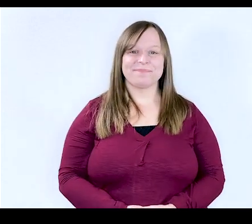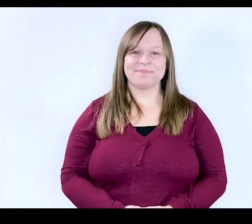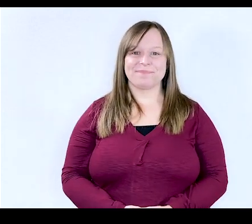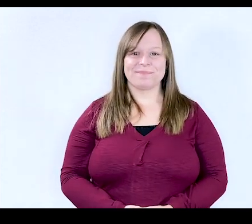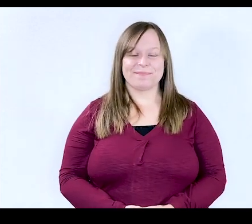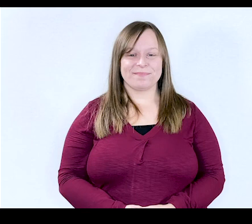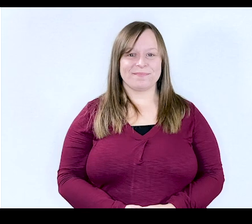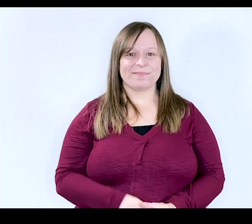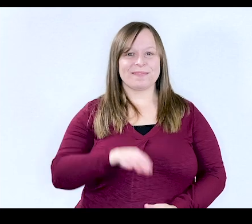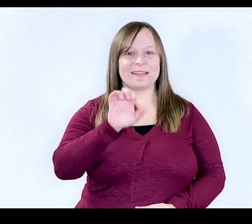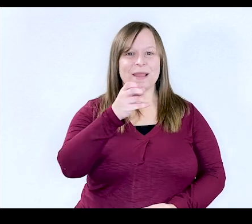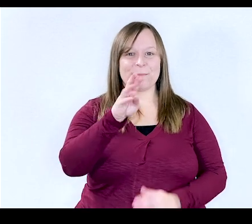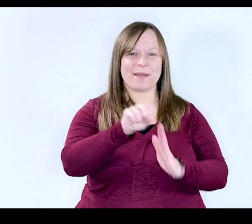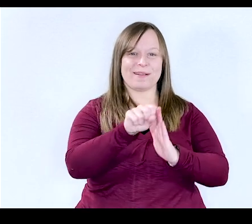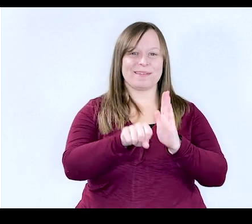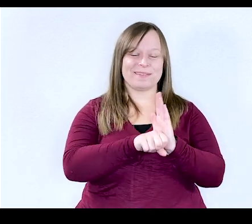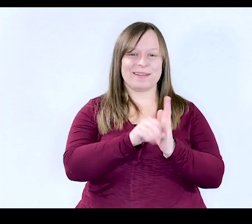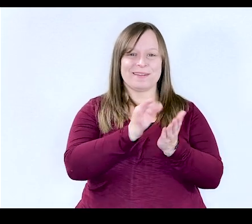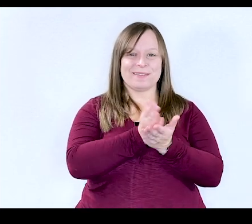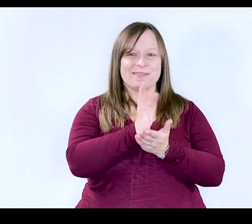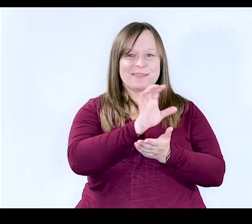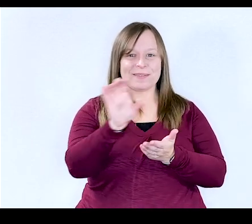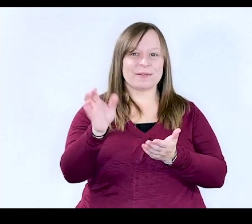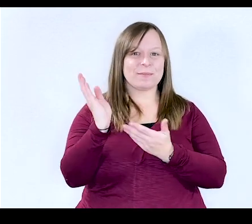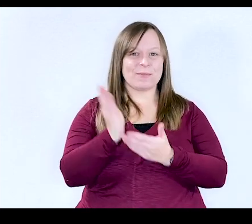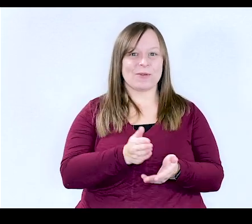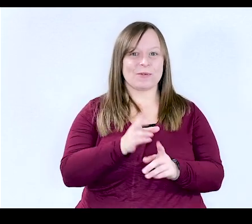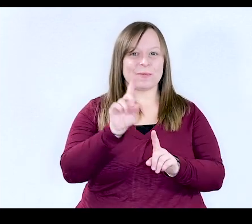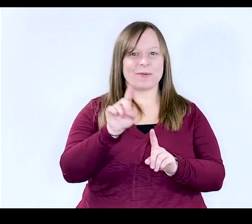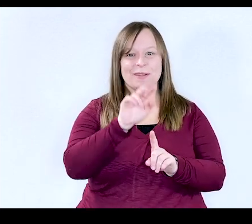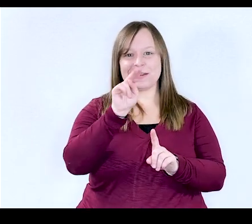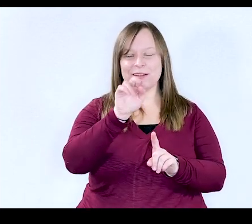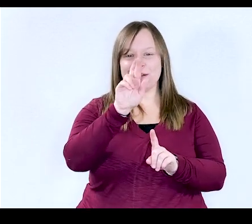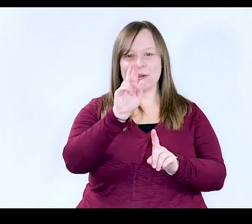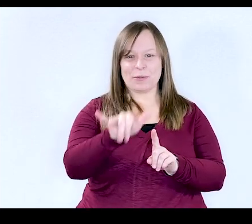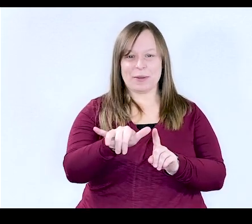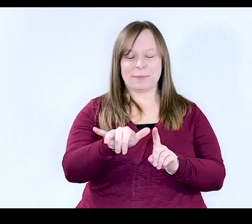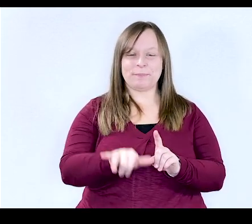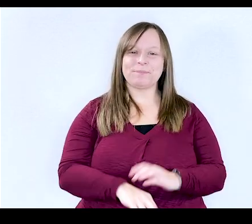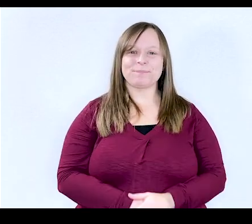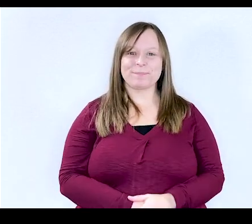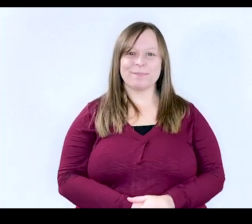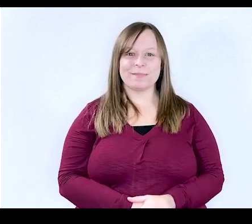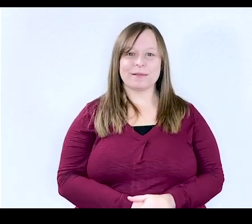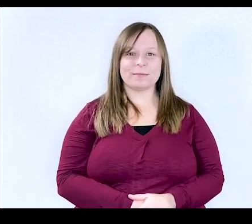here. Empire State of Rights Closed Captioned has been brought to you by